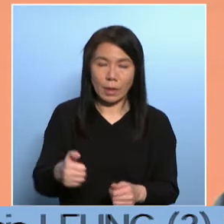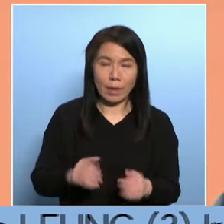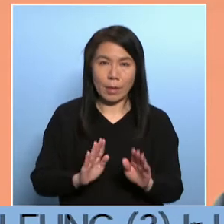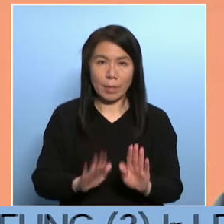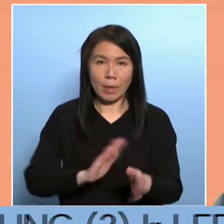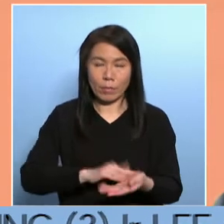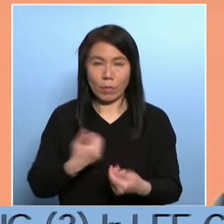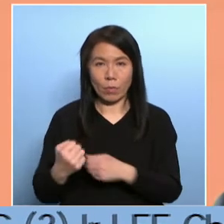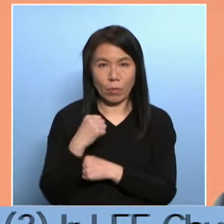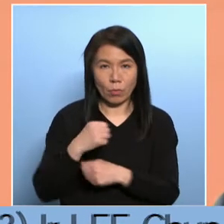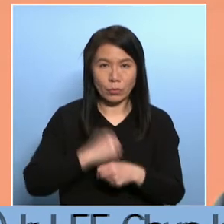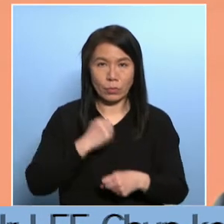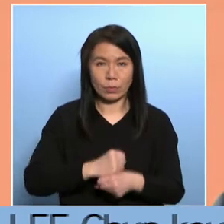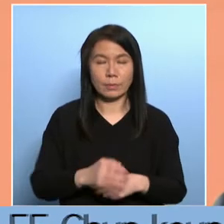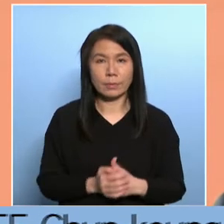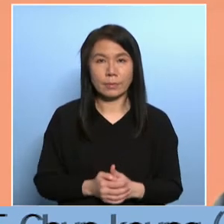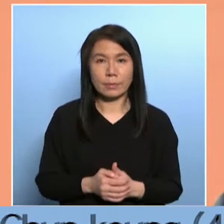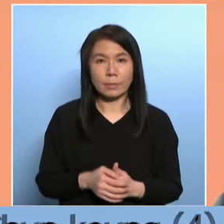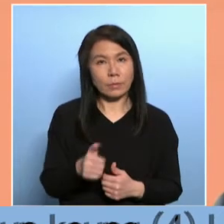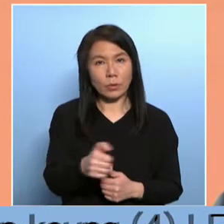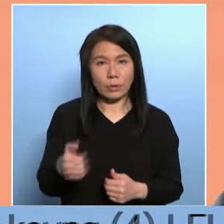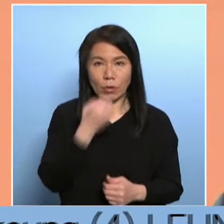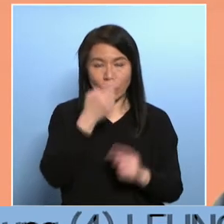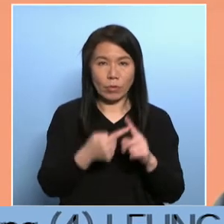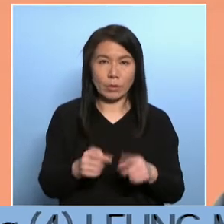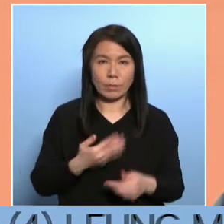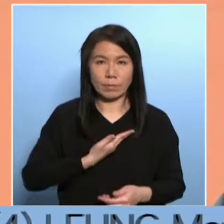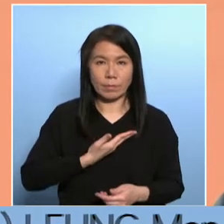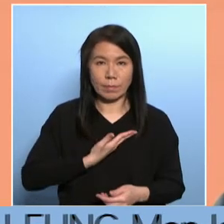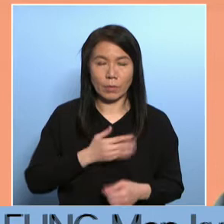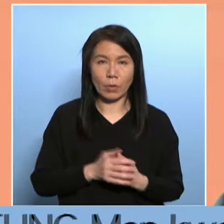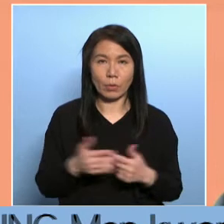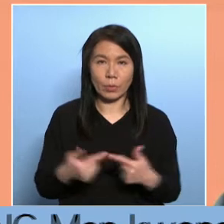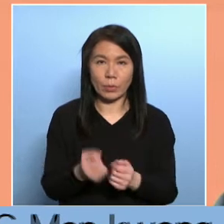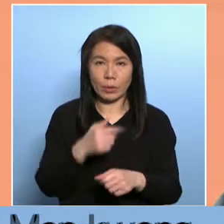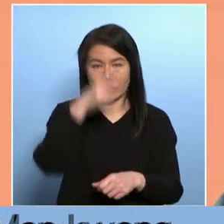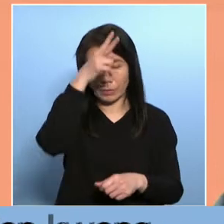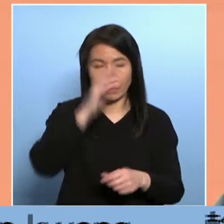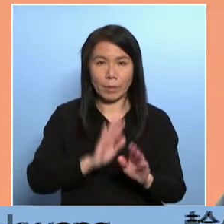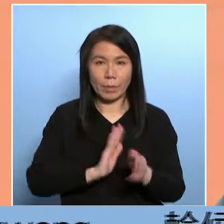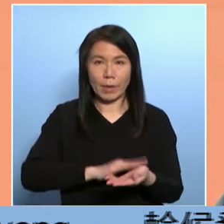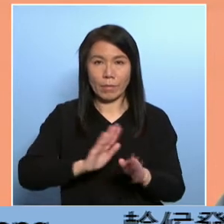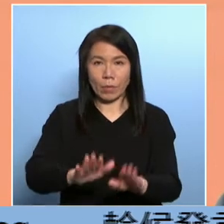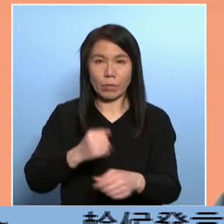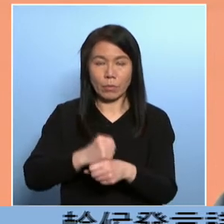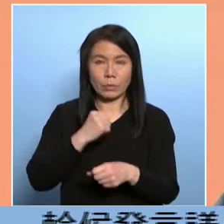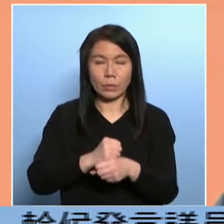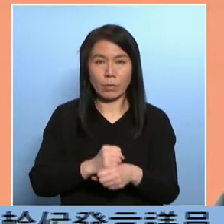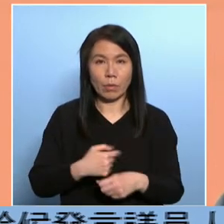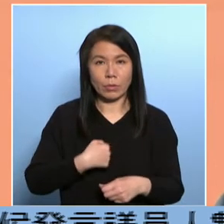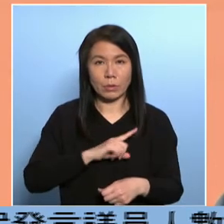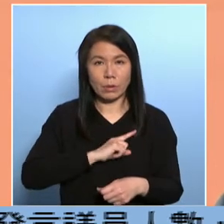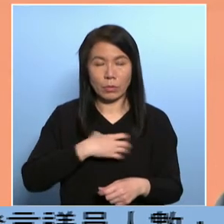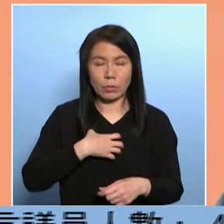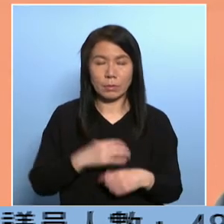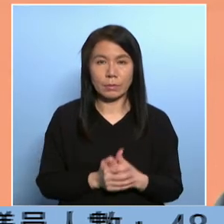I would like to thank them for their hard work and contribution to the fight against the epidemic. I would also like to thank the public for their